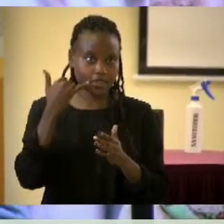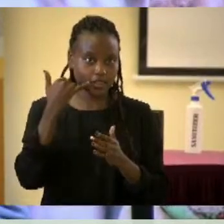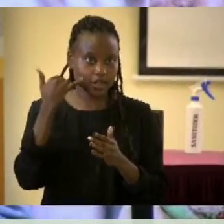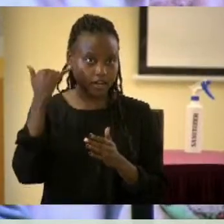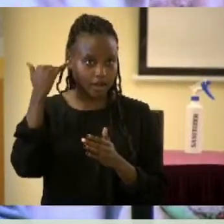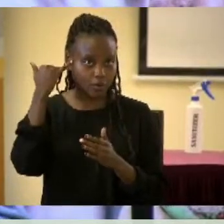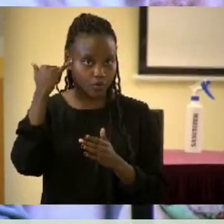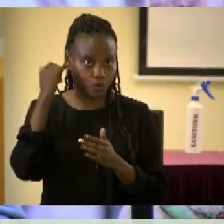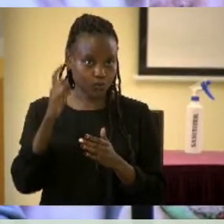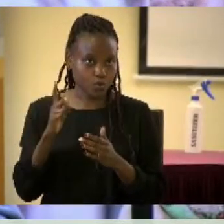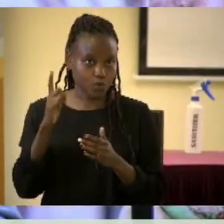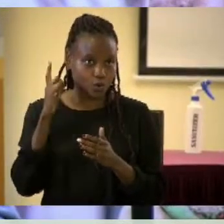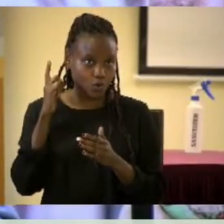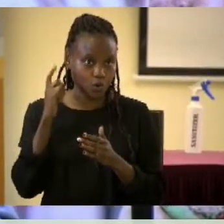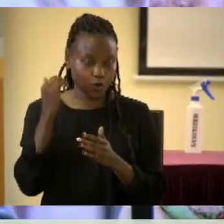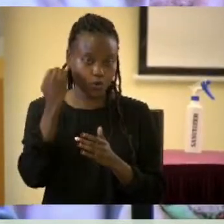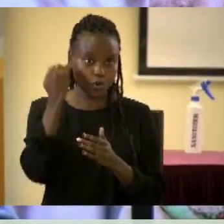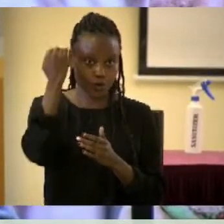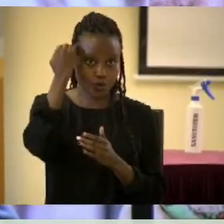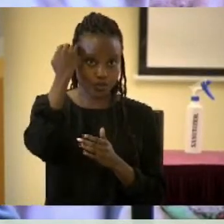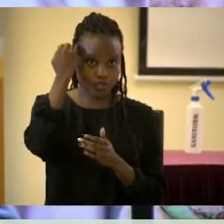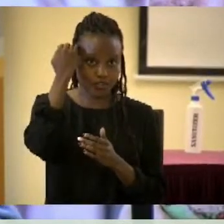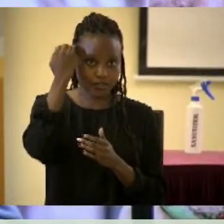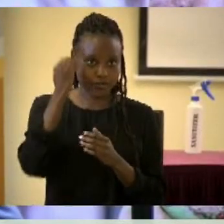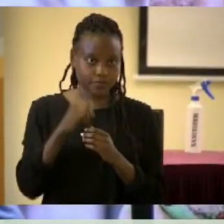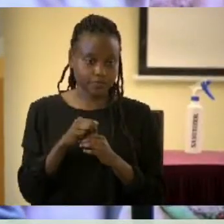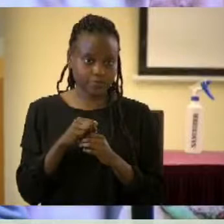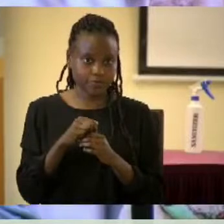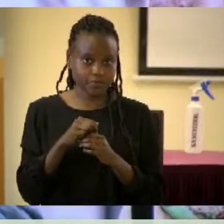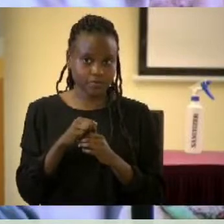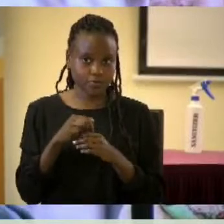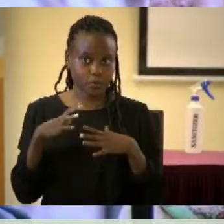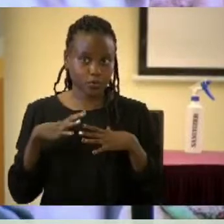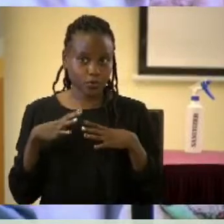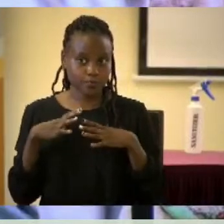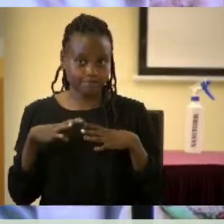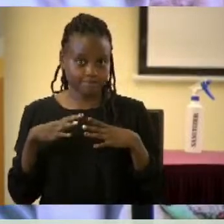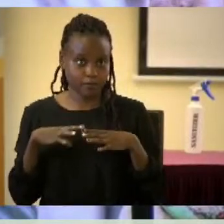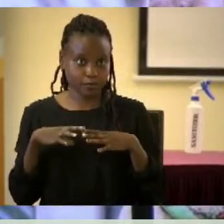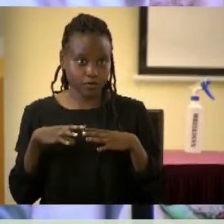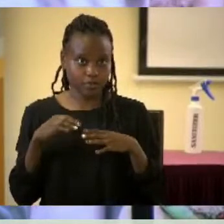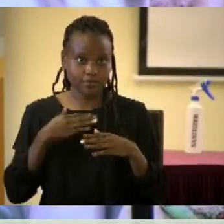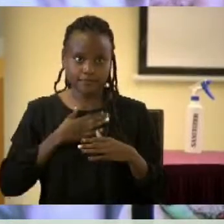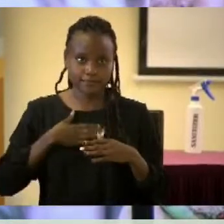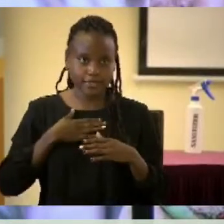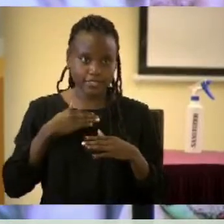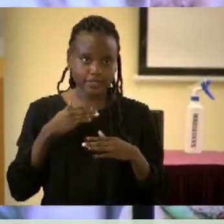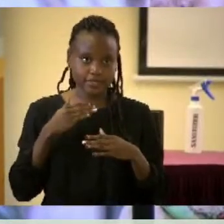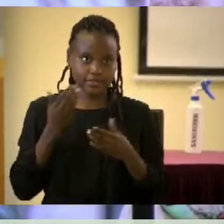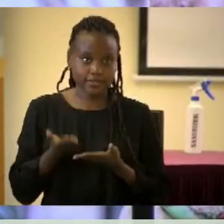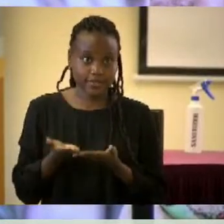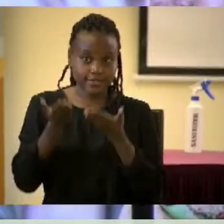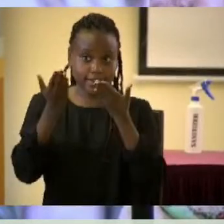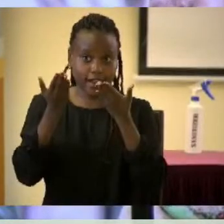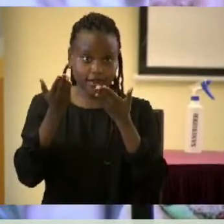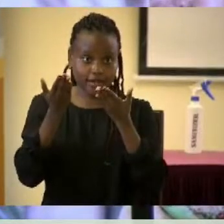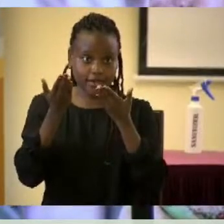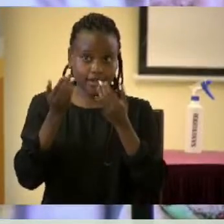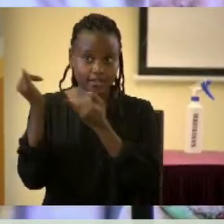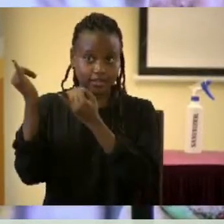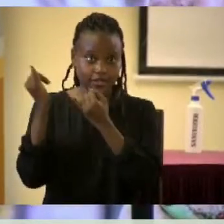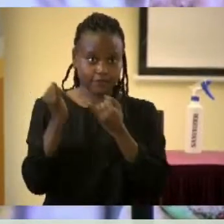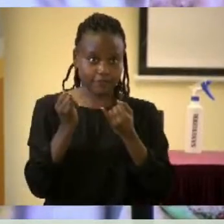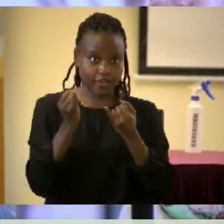Law Courts. Ladies and gentlemen, I will request you to stand as I invite to the